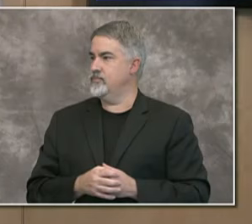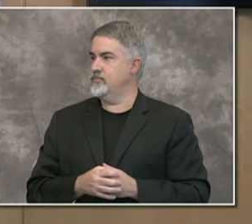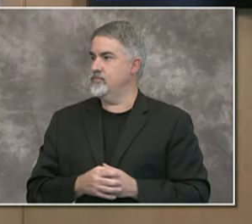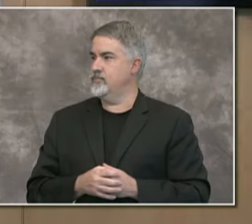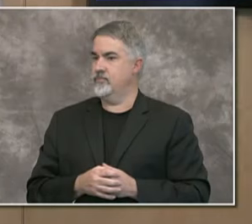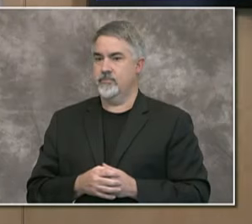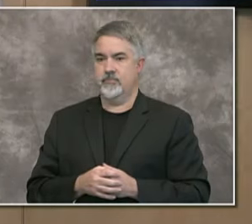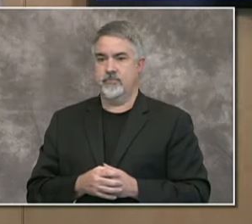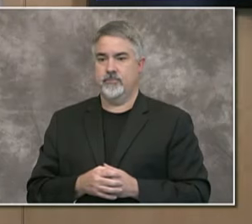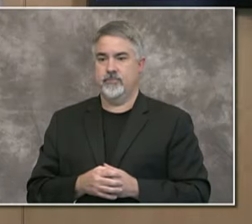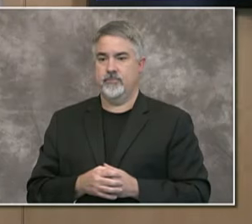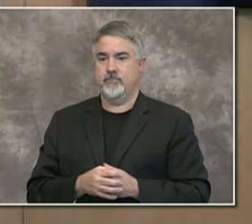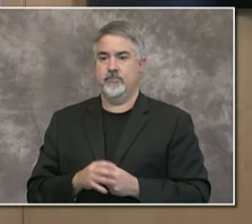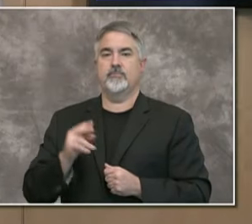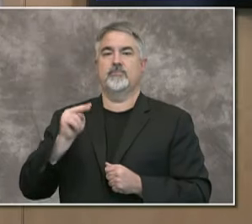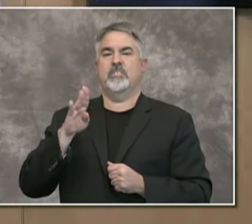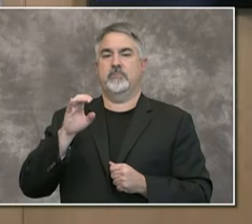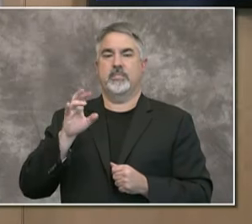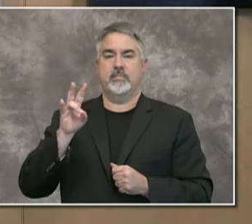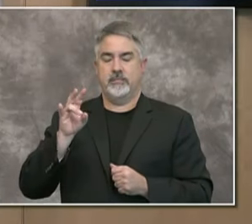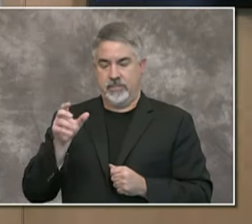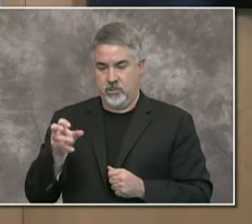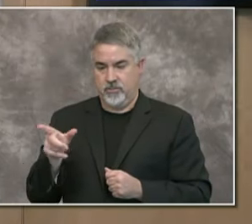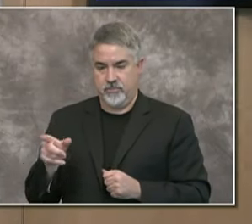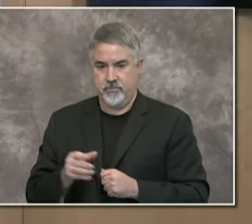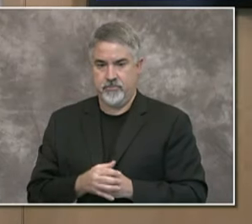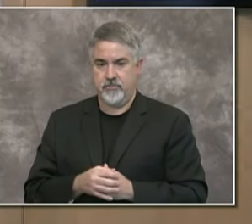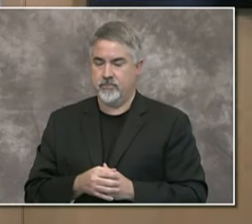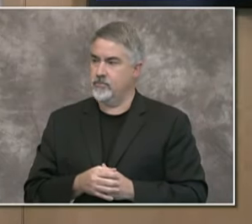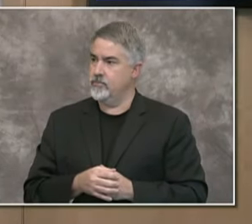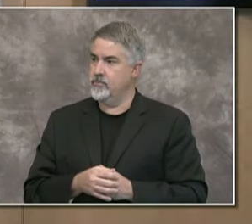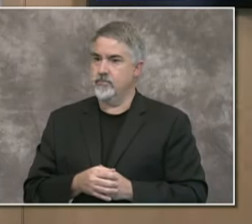NBC 7, please state your name and question.